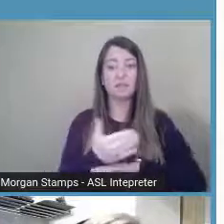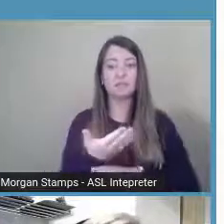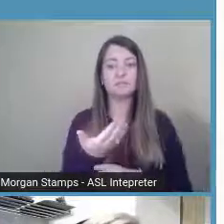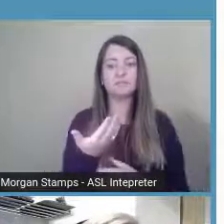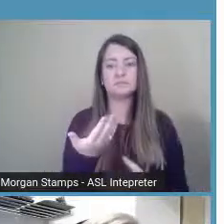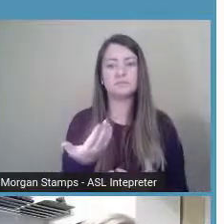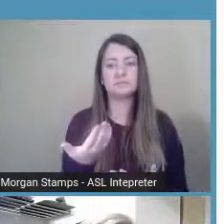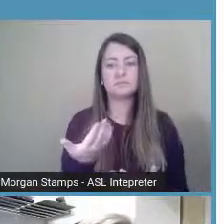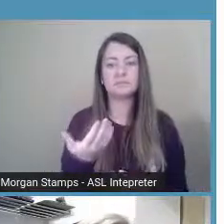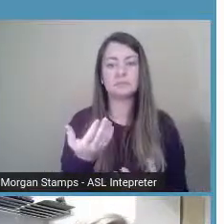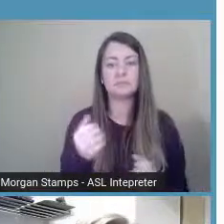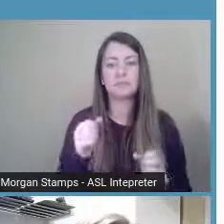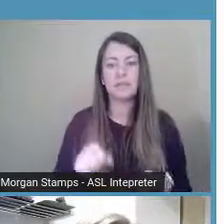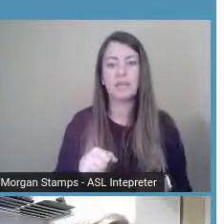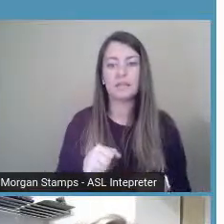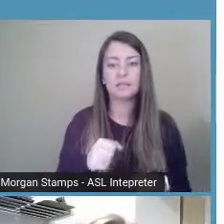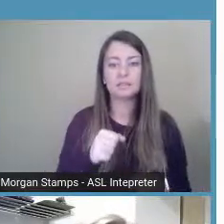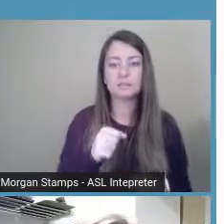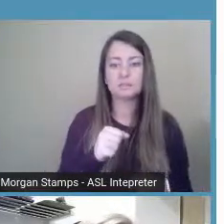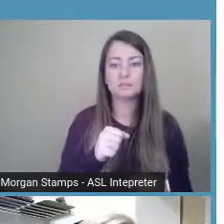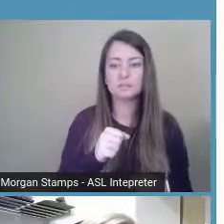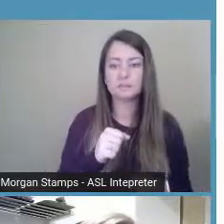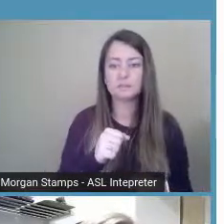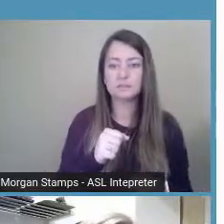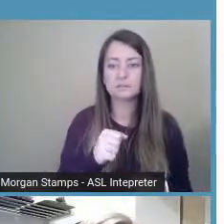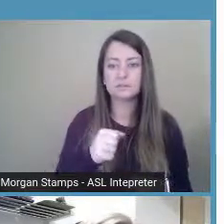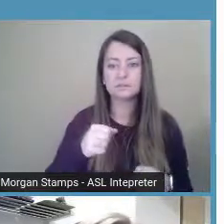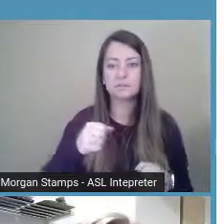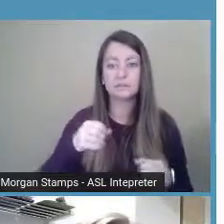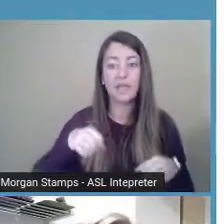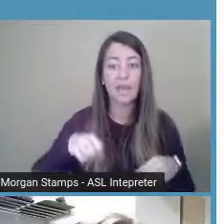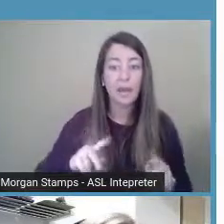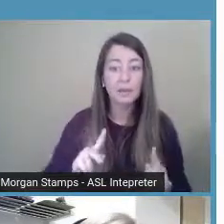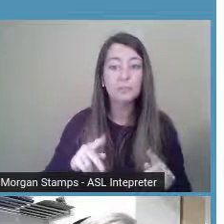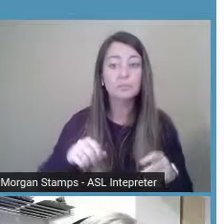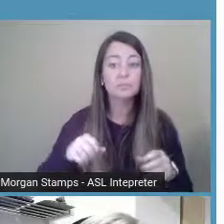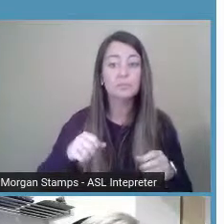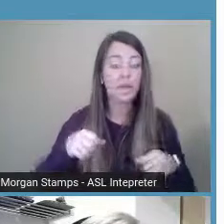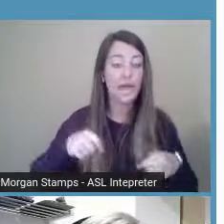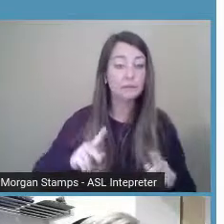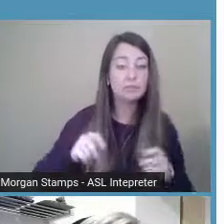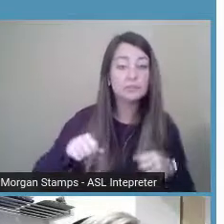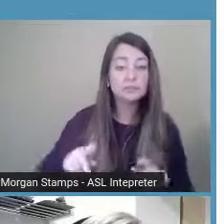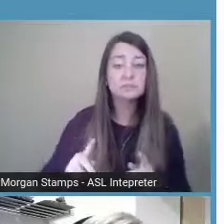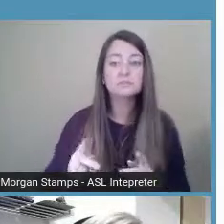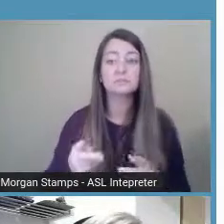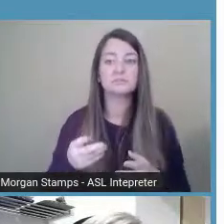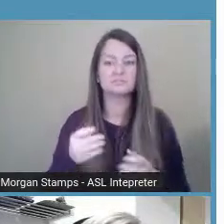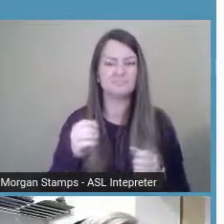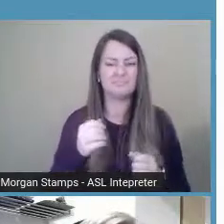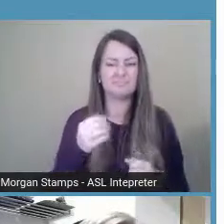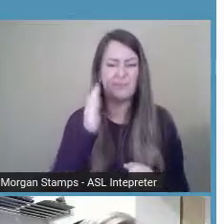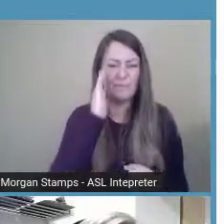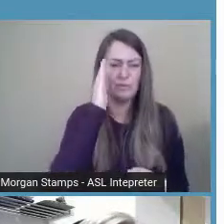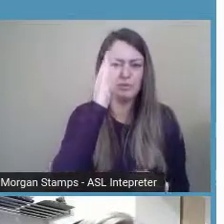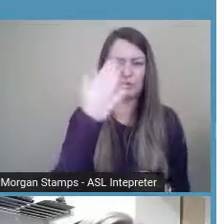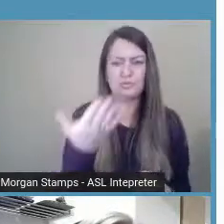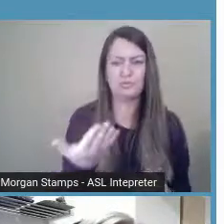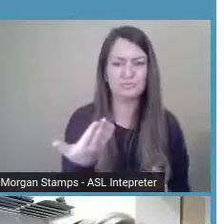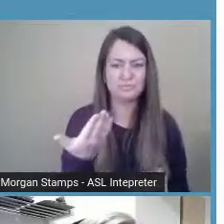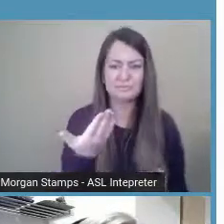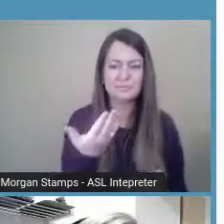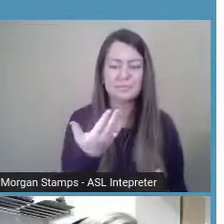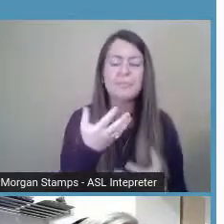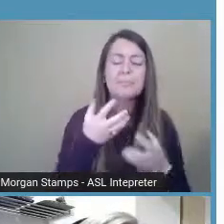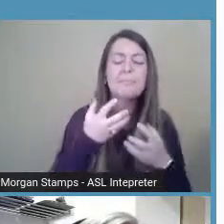To date, we've hosted 3 coloring and cocktails programs, 2 artful trivia nights, 2 game nights, and 1 bring your